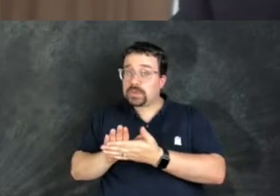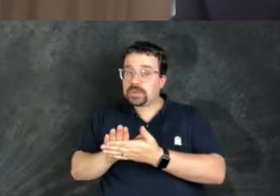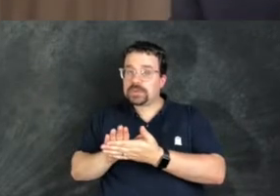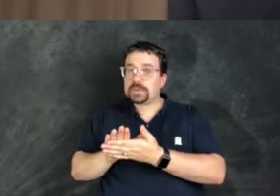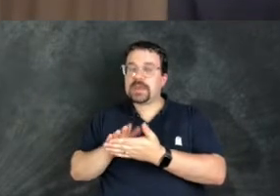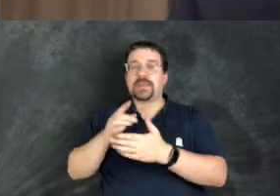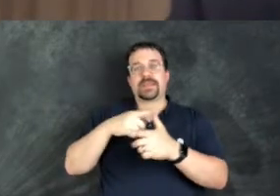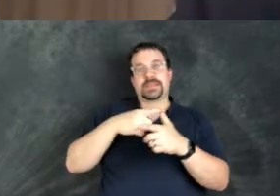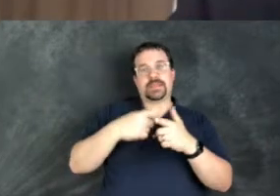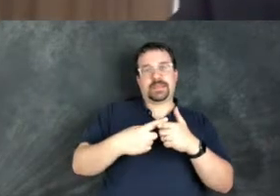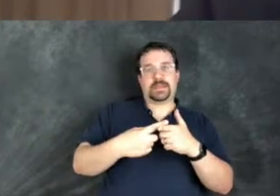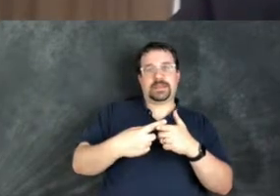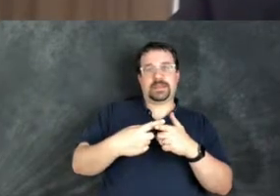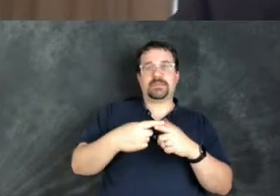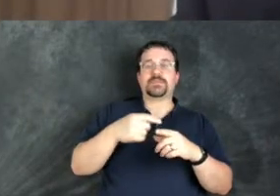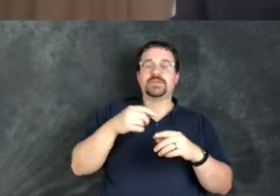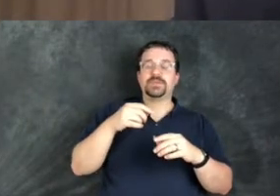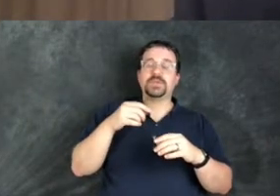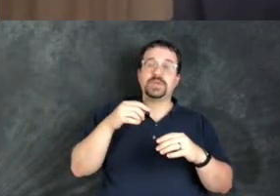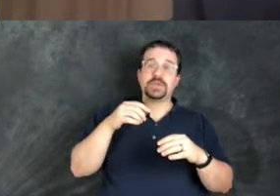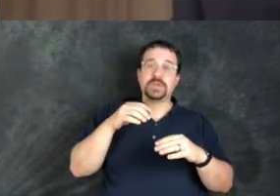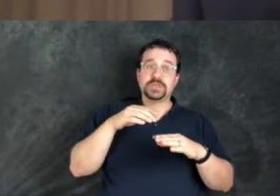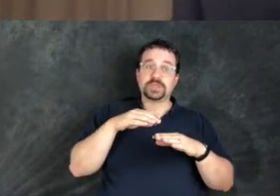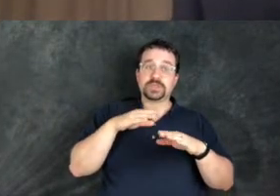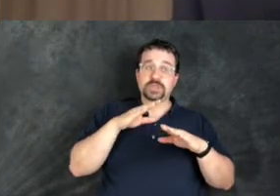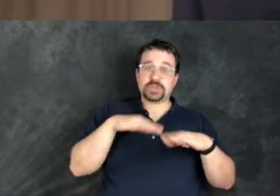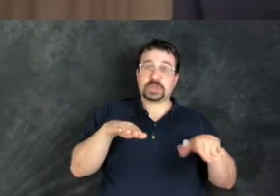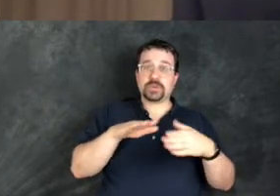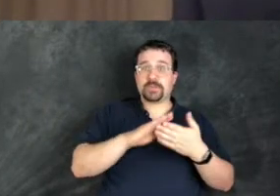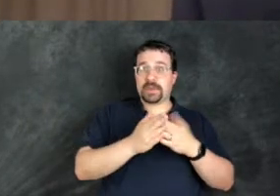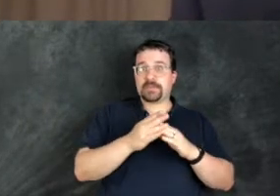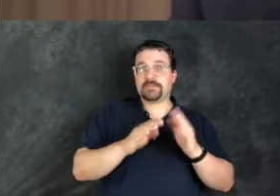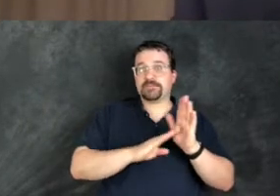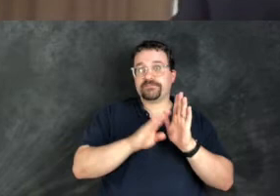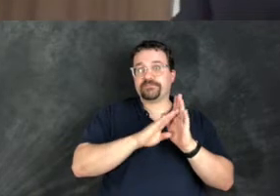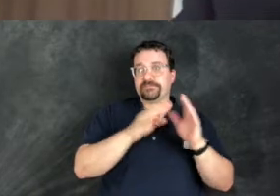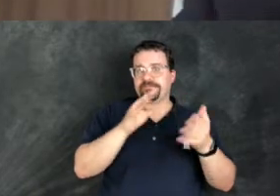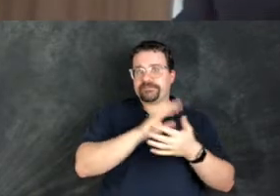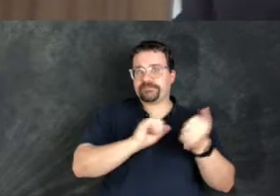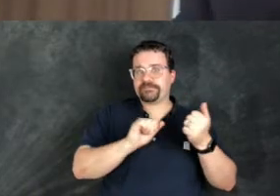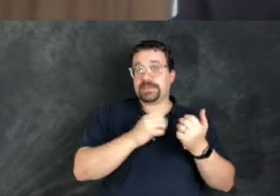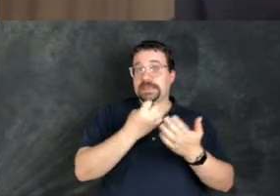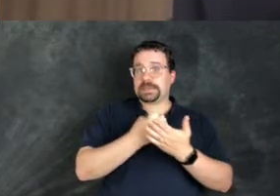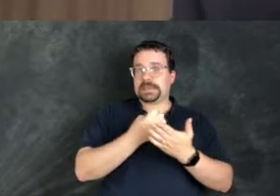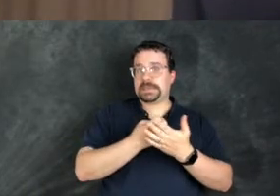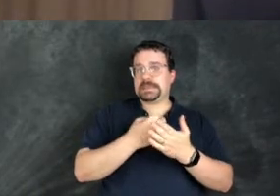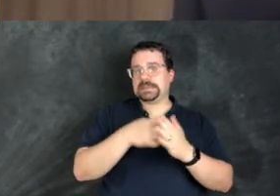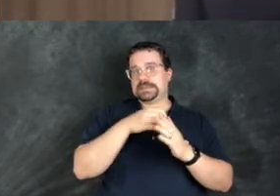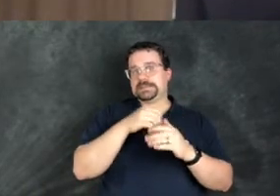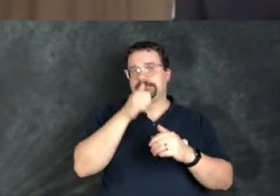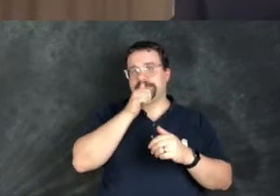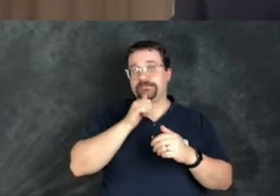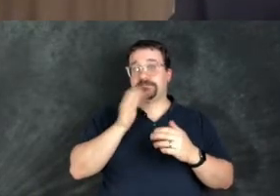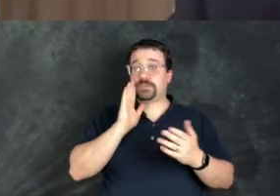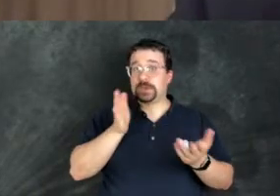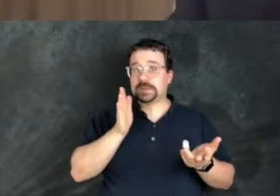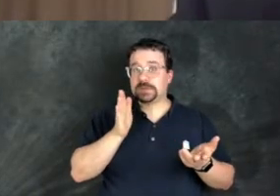schools, then our children could be developmentally damaged and our economy might